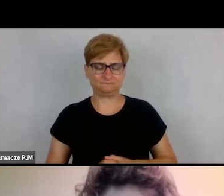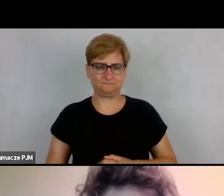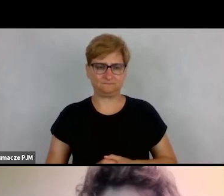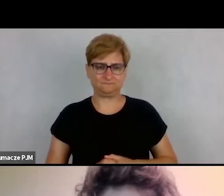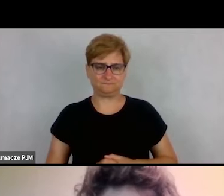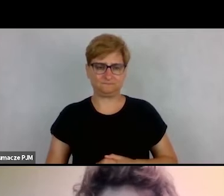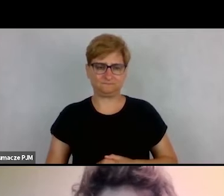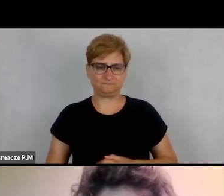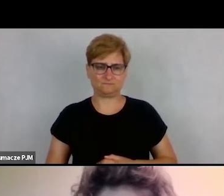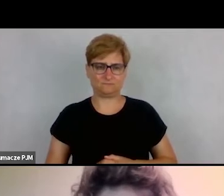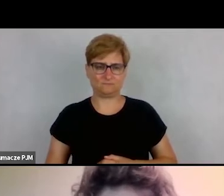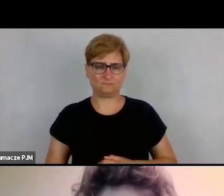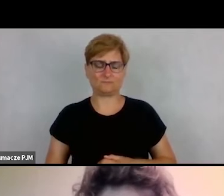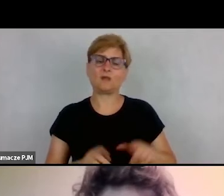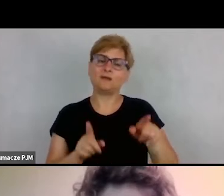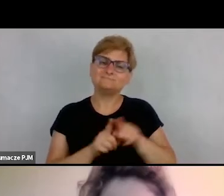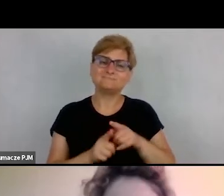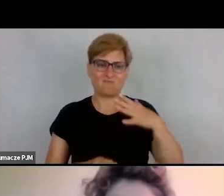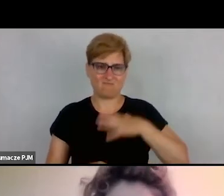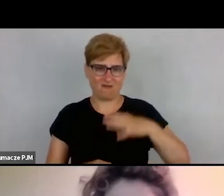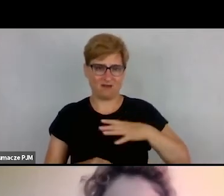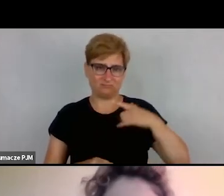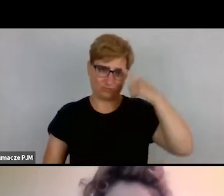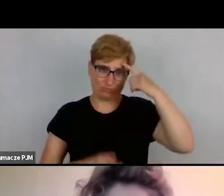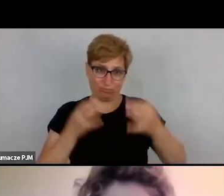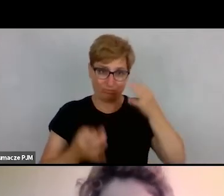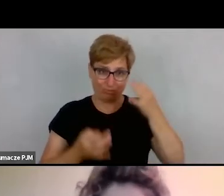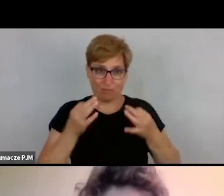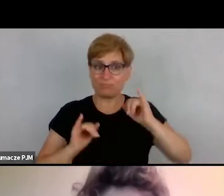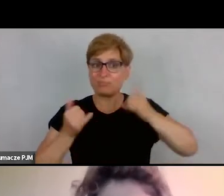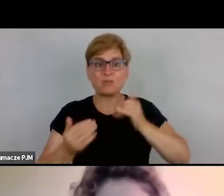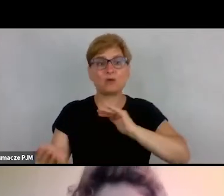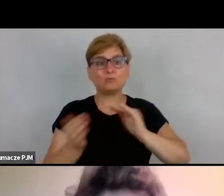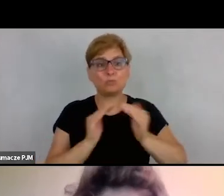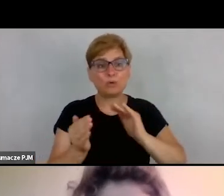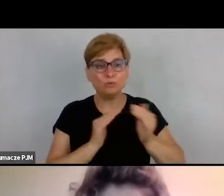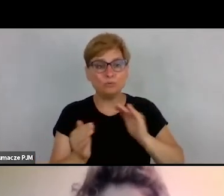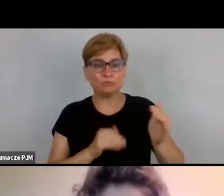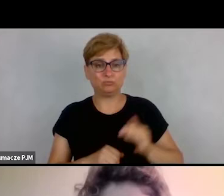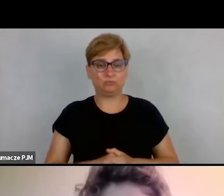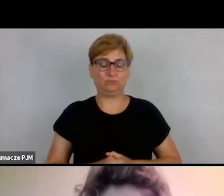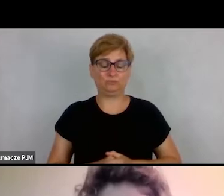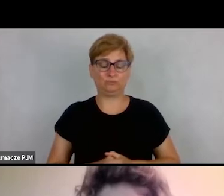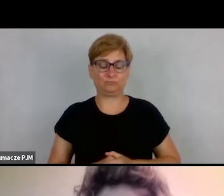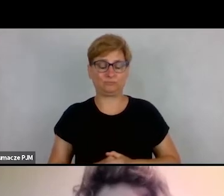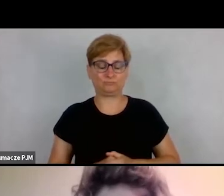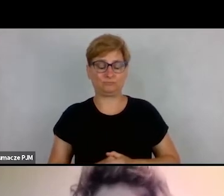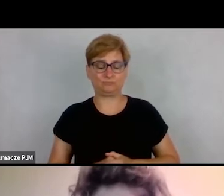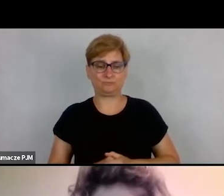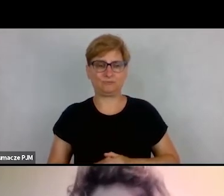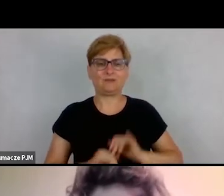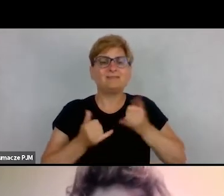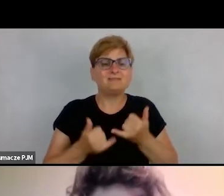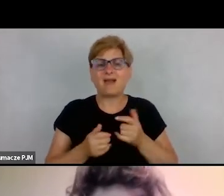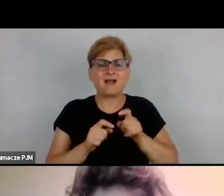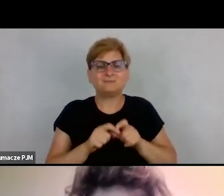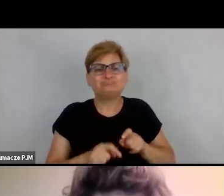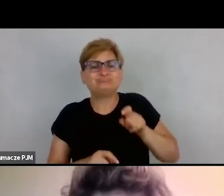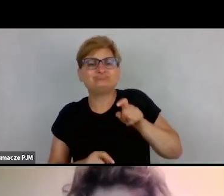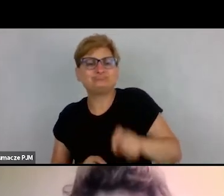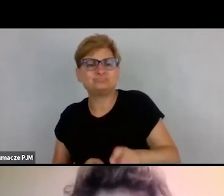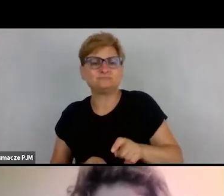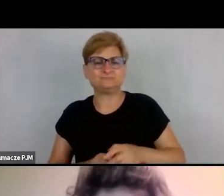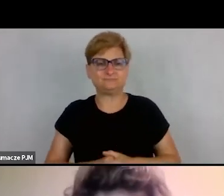on sanctions? How do we move beyond arrest, prosecution, incarceration as